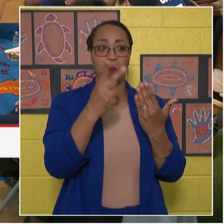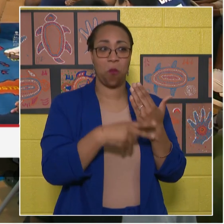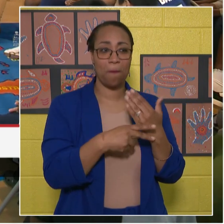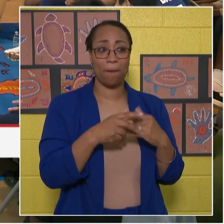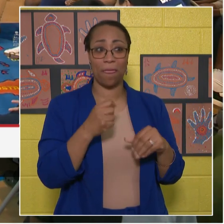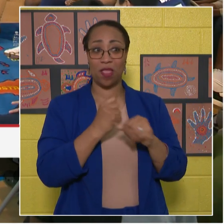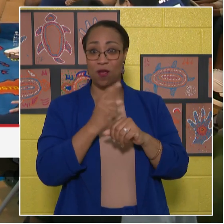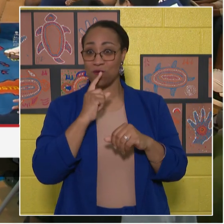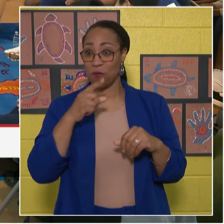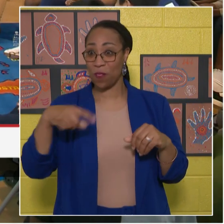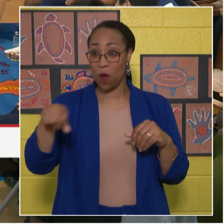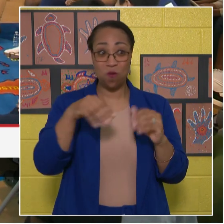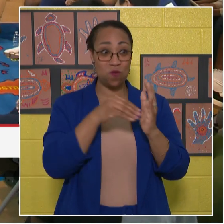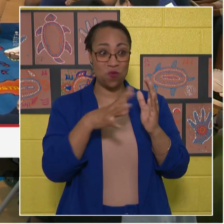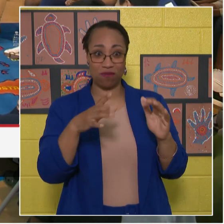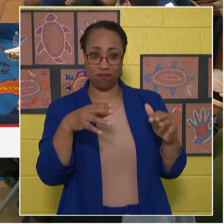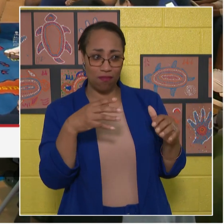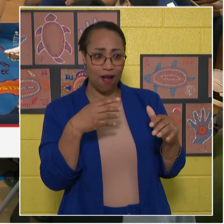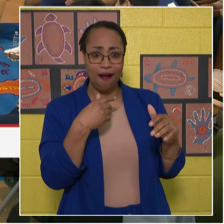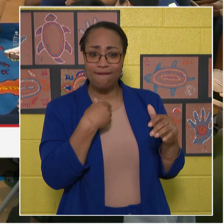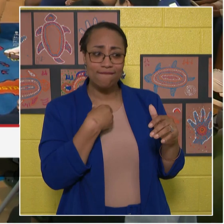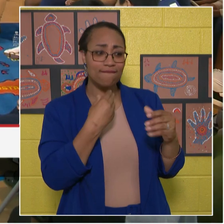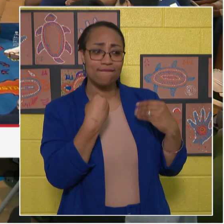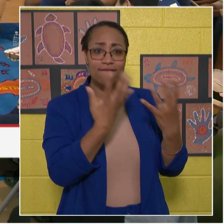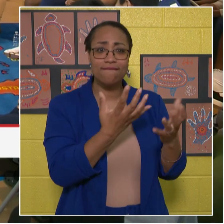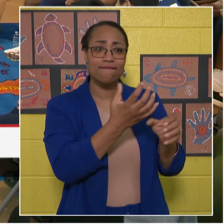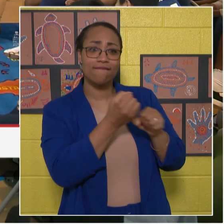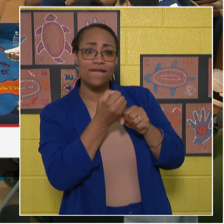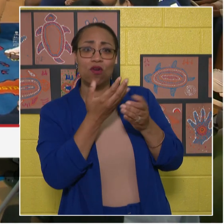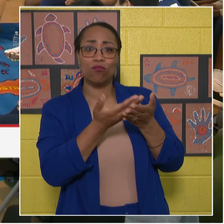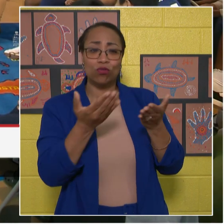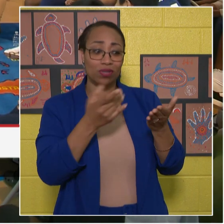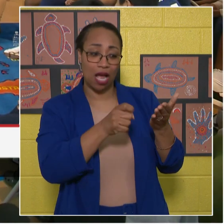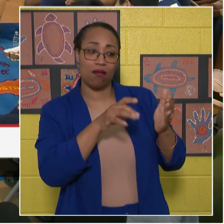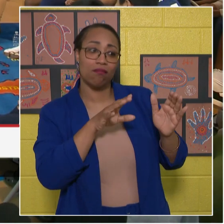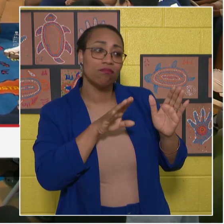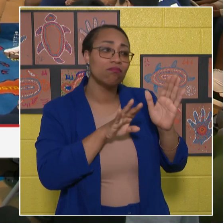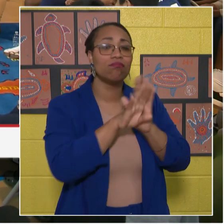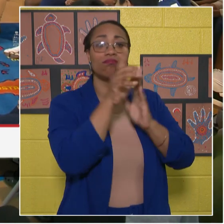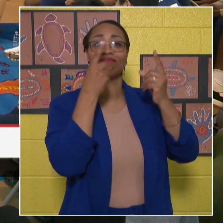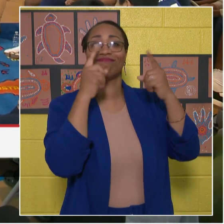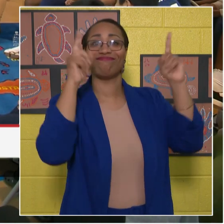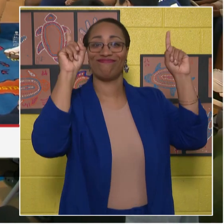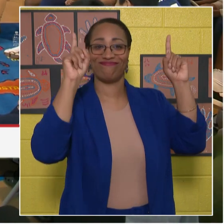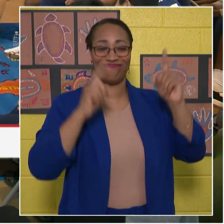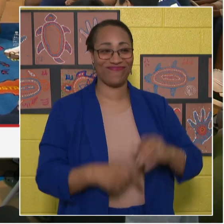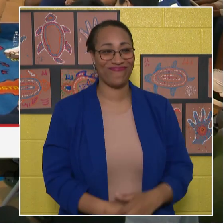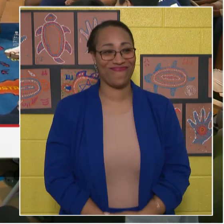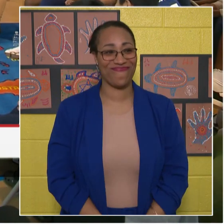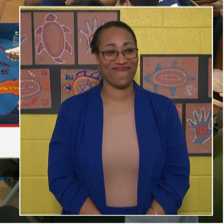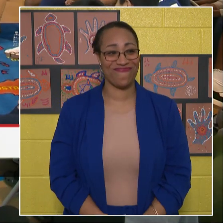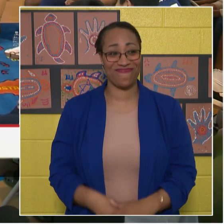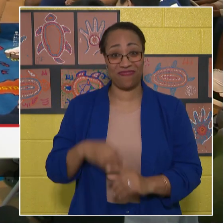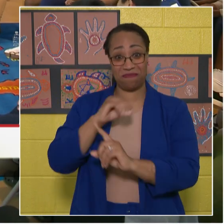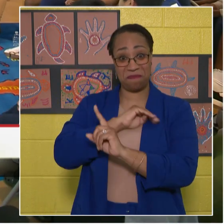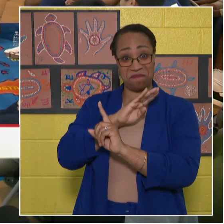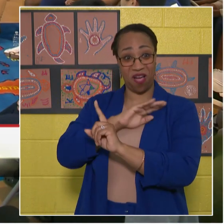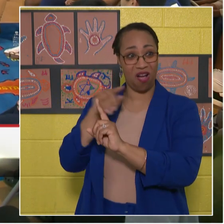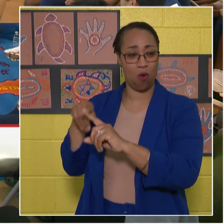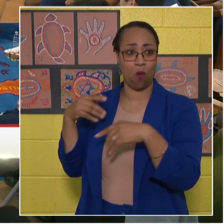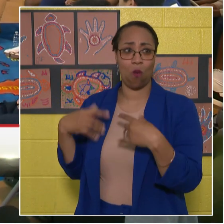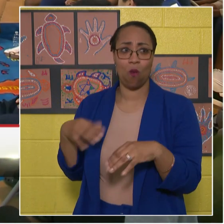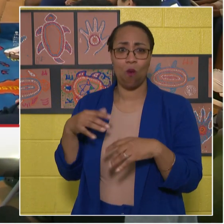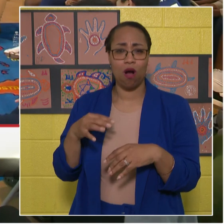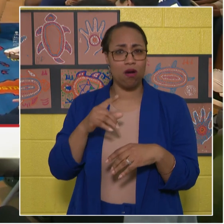succeed and access solid career options. Her commitment to education and career readiness has made a great impact